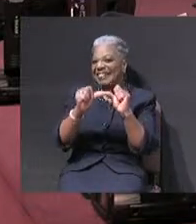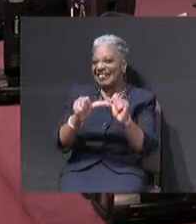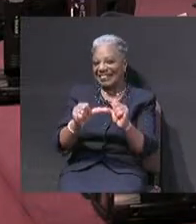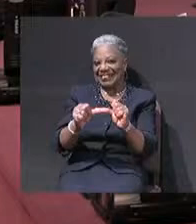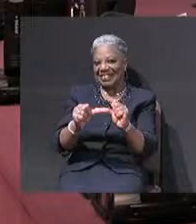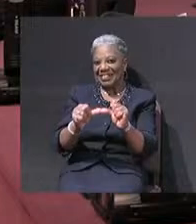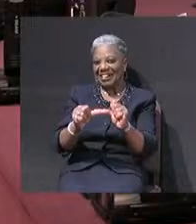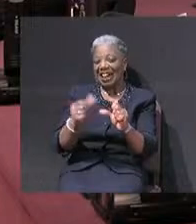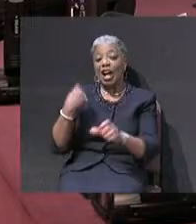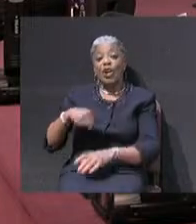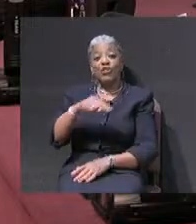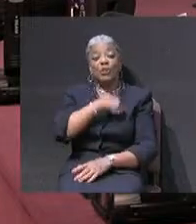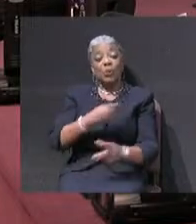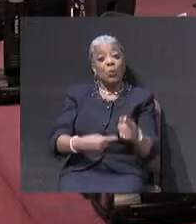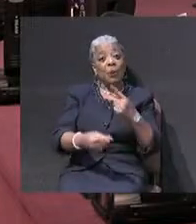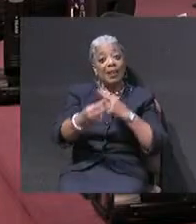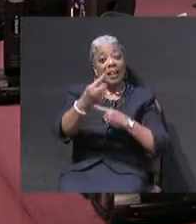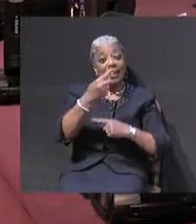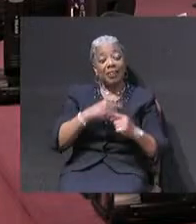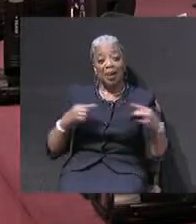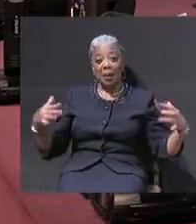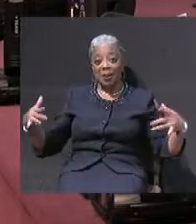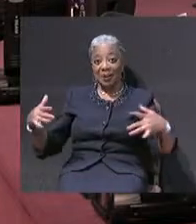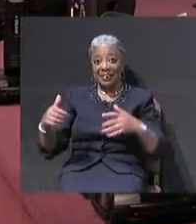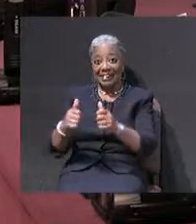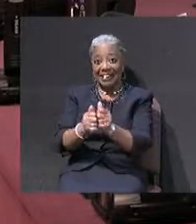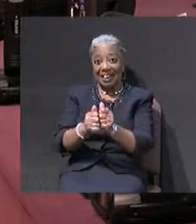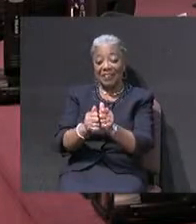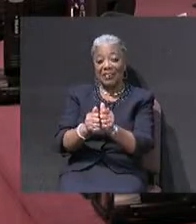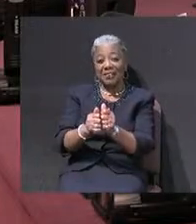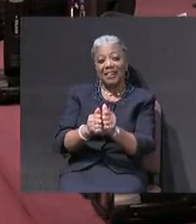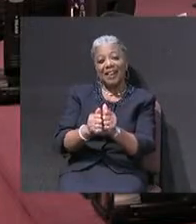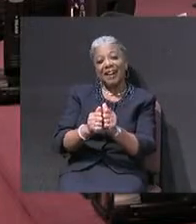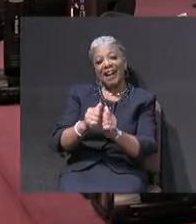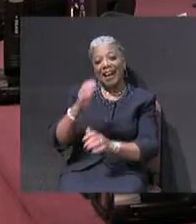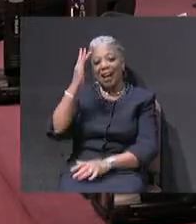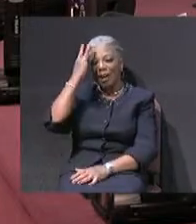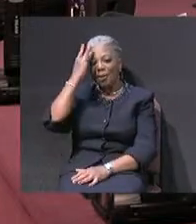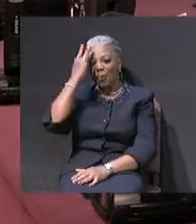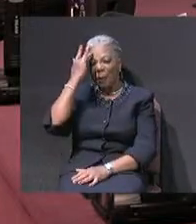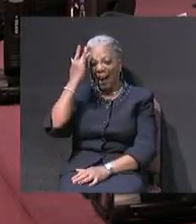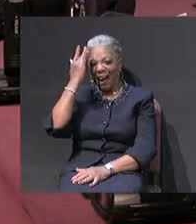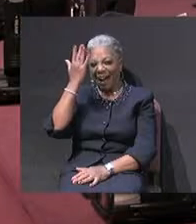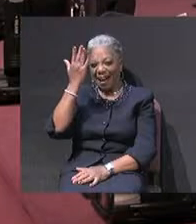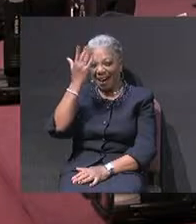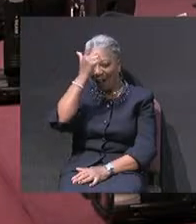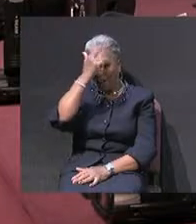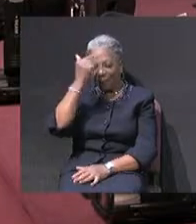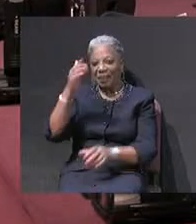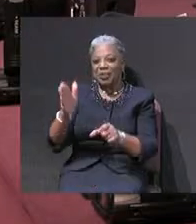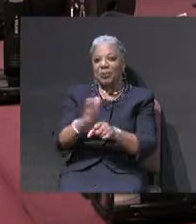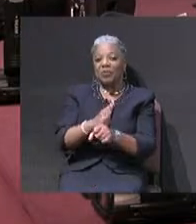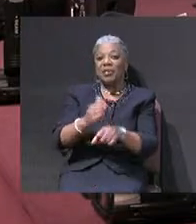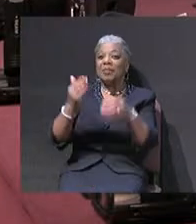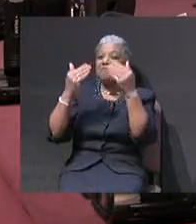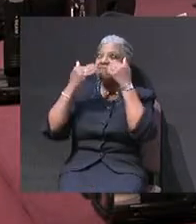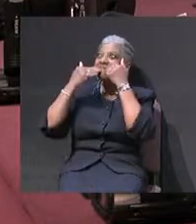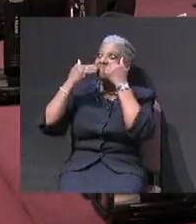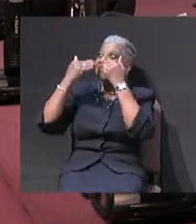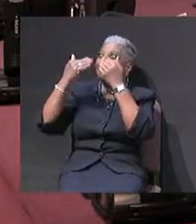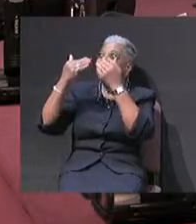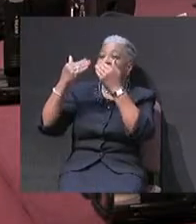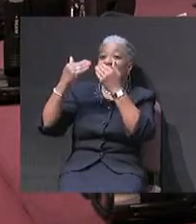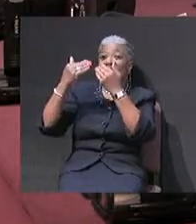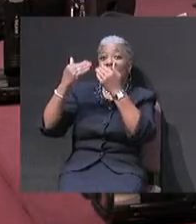We come together today as a grateful people. When you're thankful, when you're thoughtful, you're thankful. Amen. When